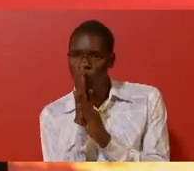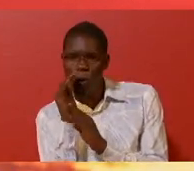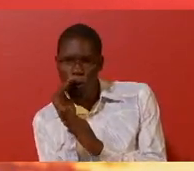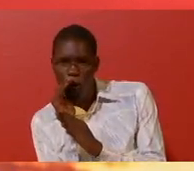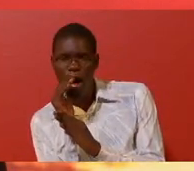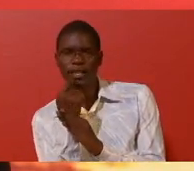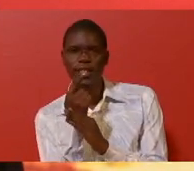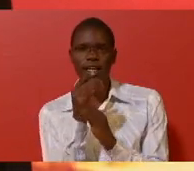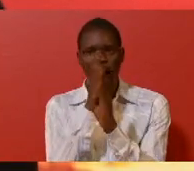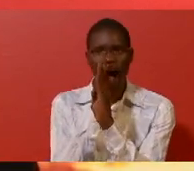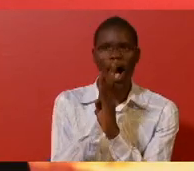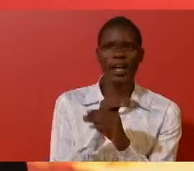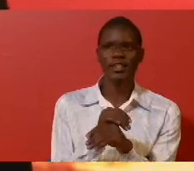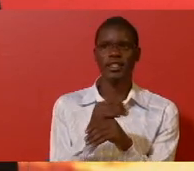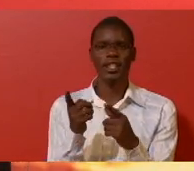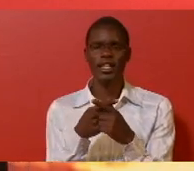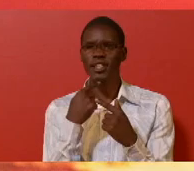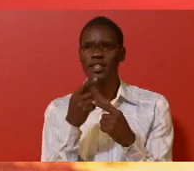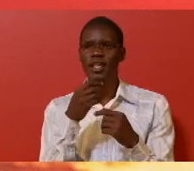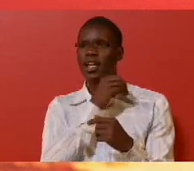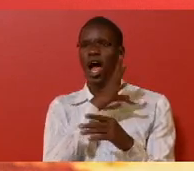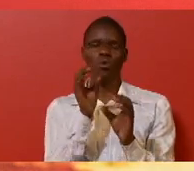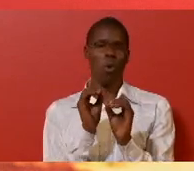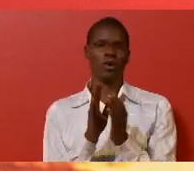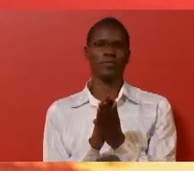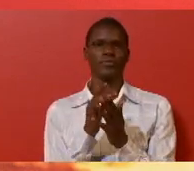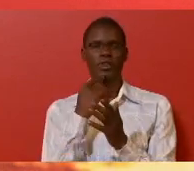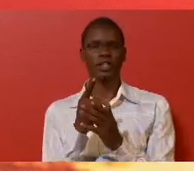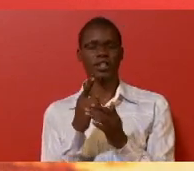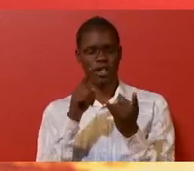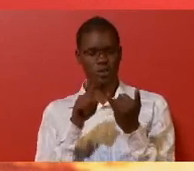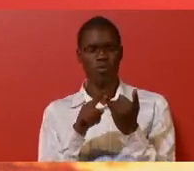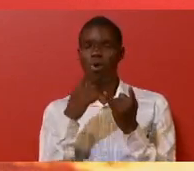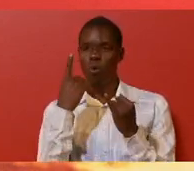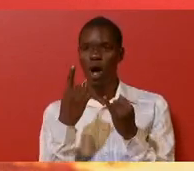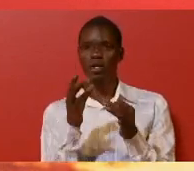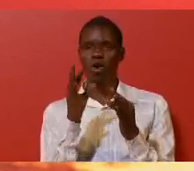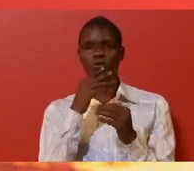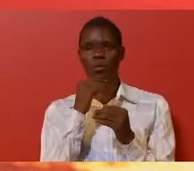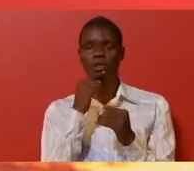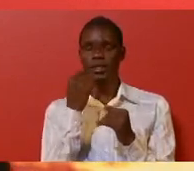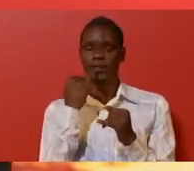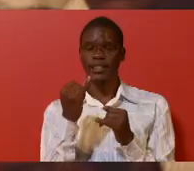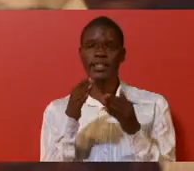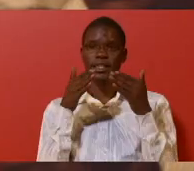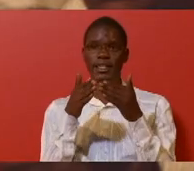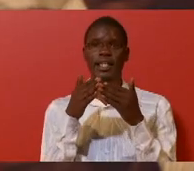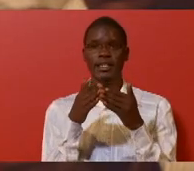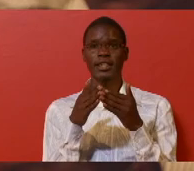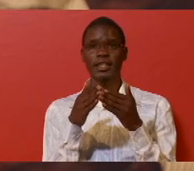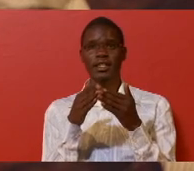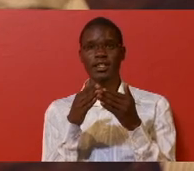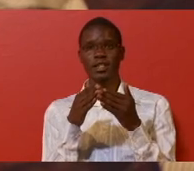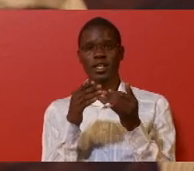words get all trapped in their mouth. Can't say it. But you just said it. Yes, the number one need of men is sex. What's the number one need of